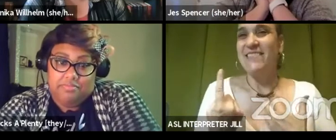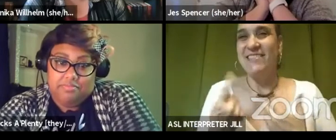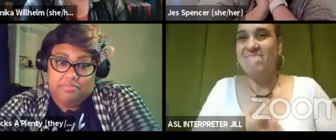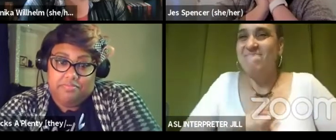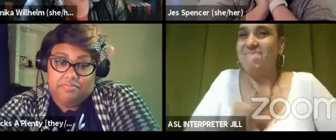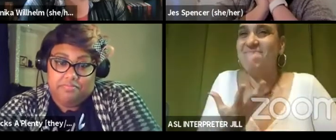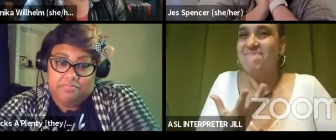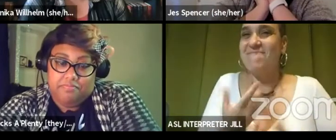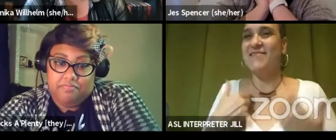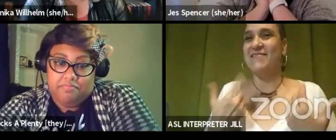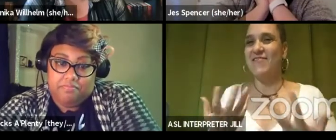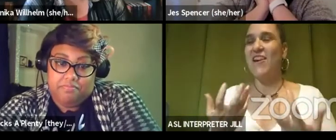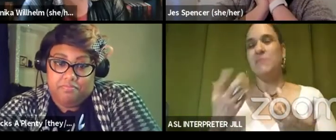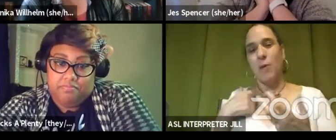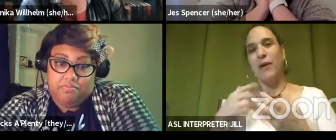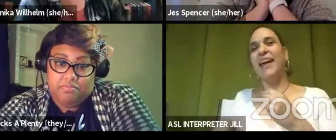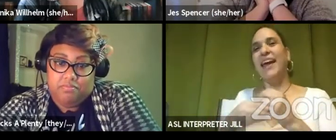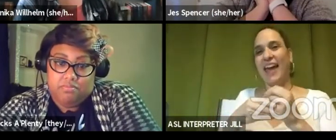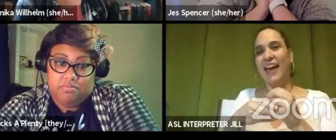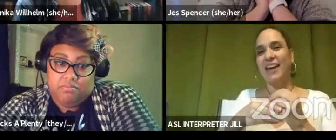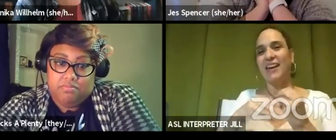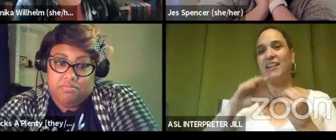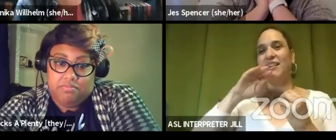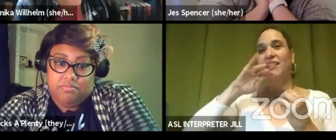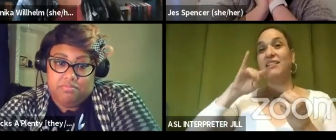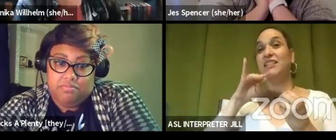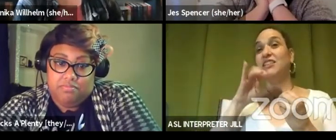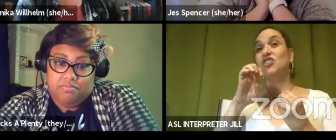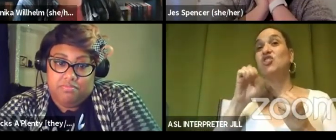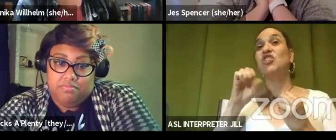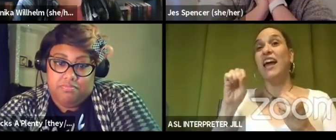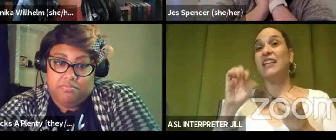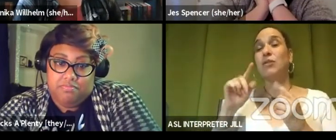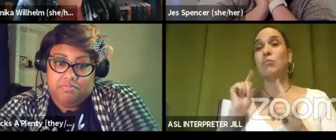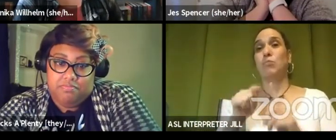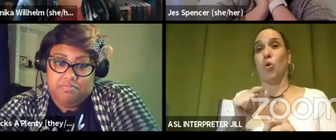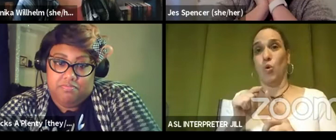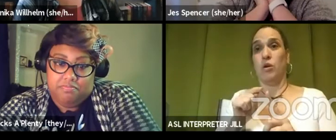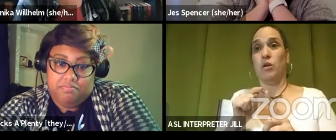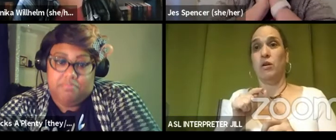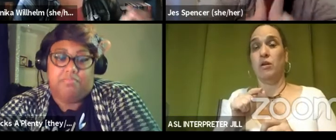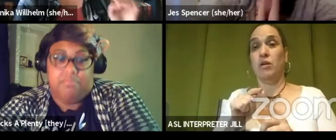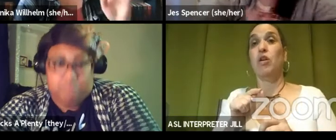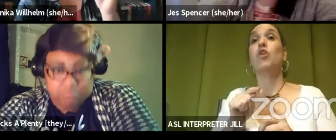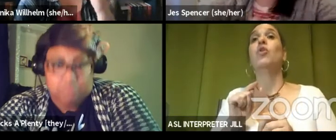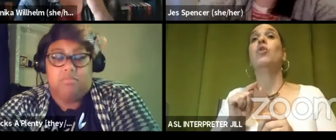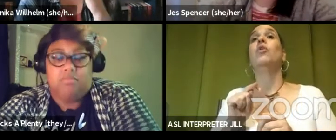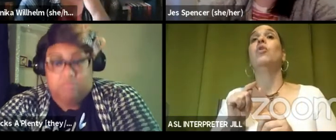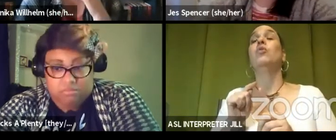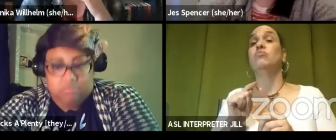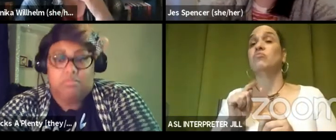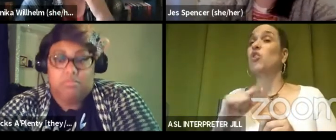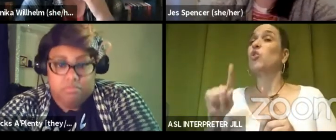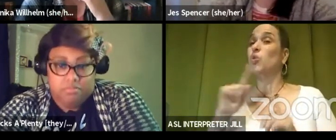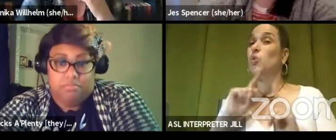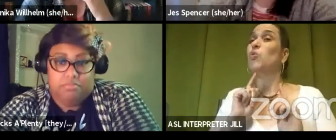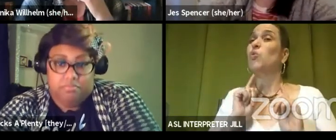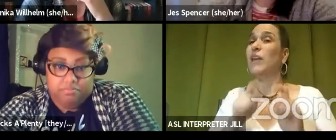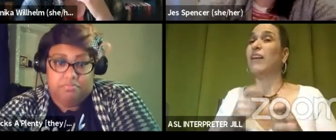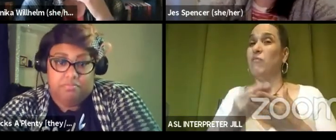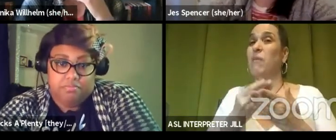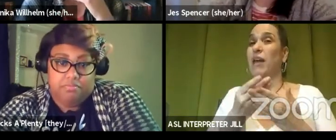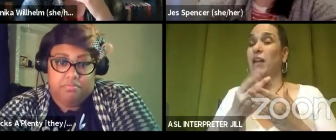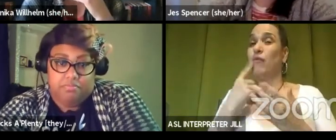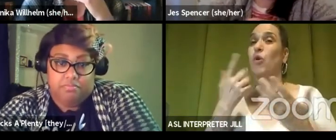say, just piggybacking on Miss Jess, you put money towards what you value, right? That's where the